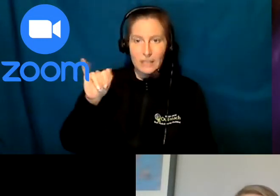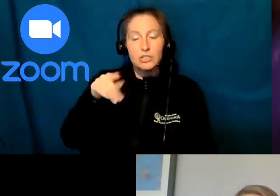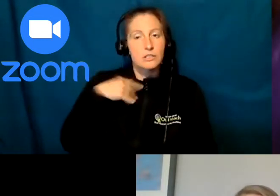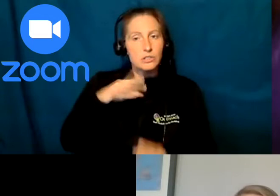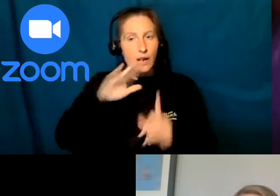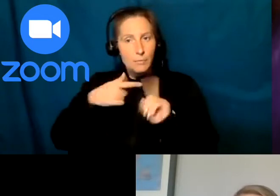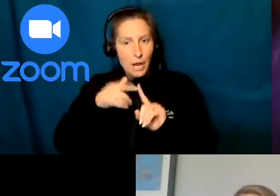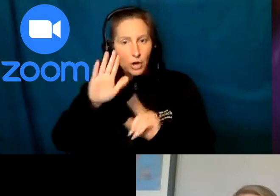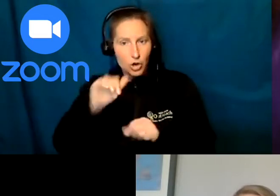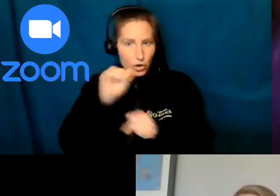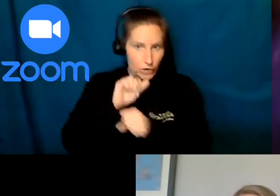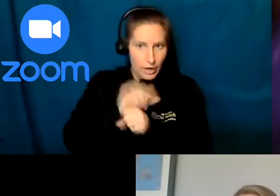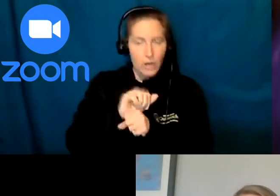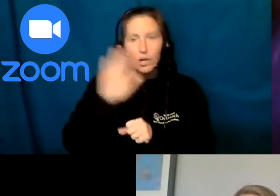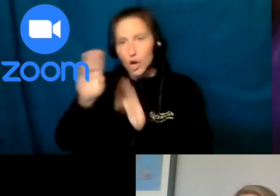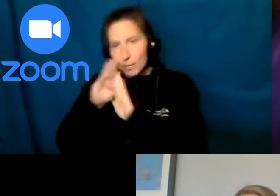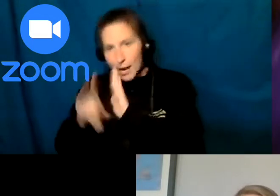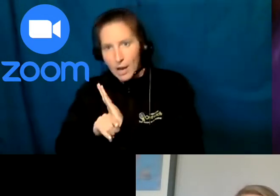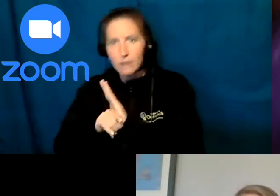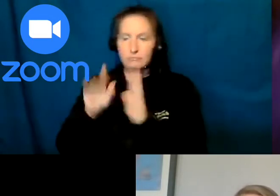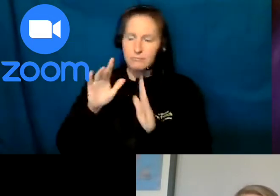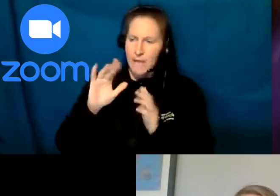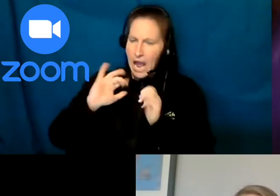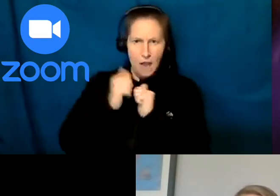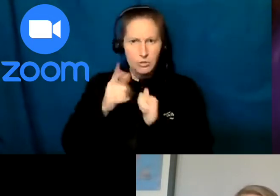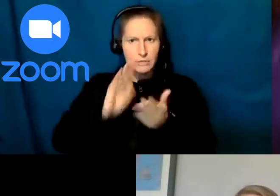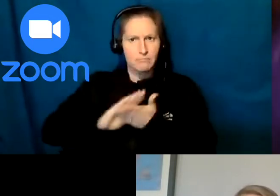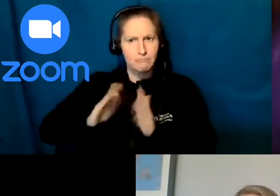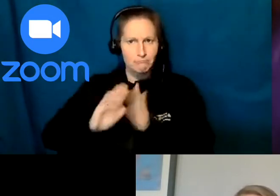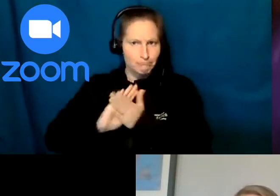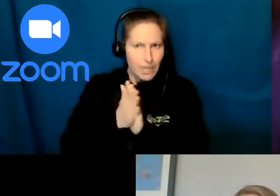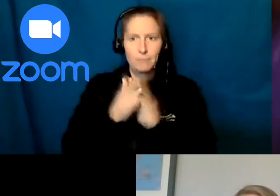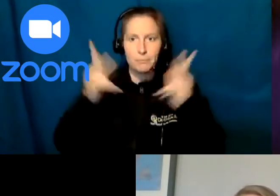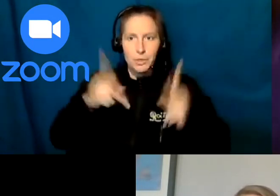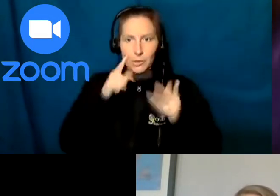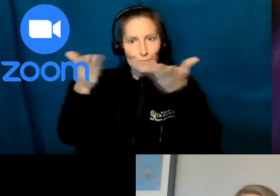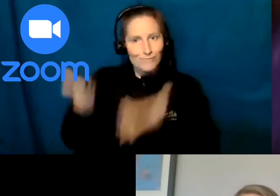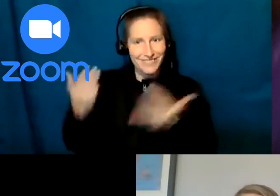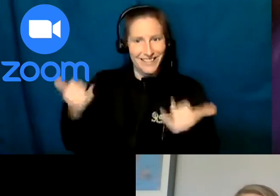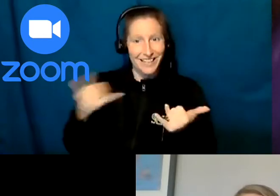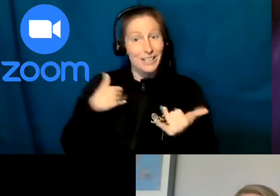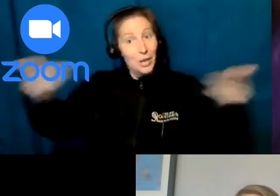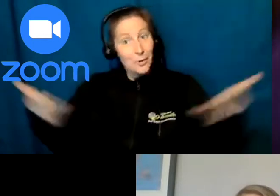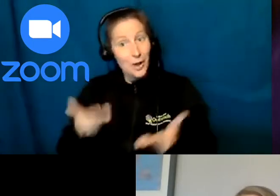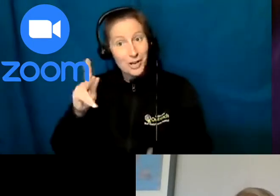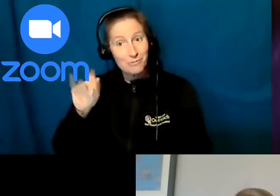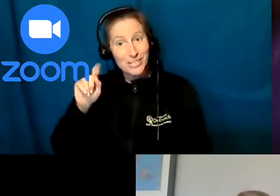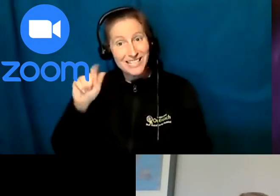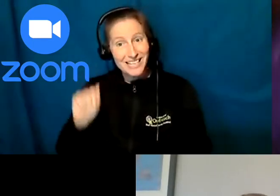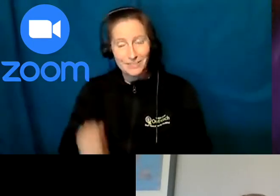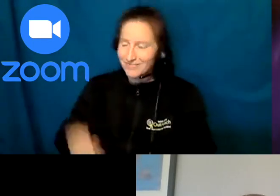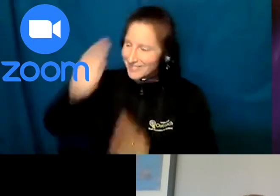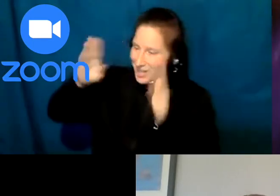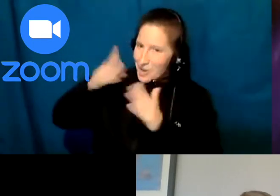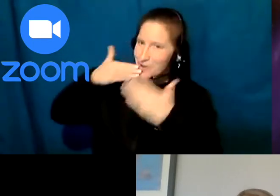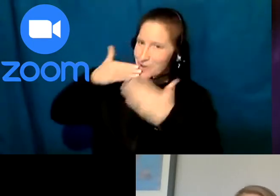her journey to become who she is today. Welcome, Krista. Hi, thank you. So if